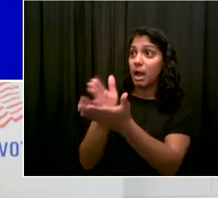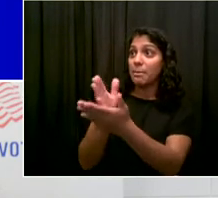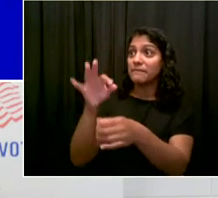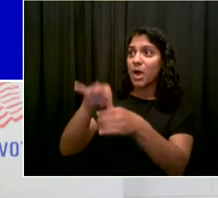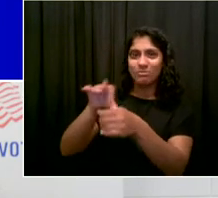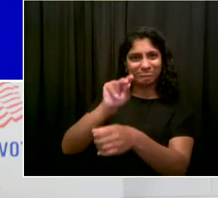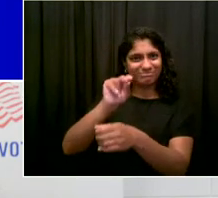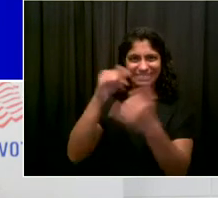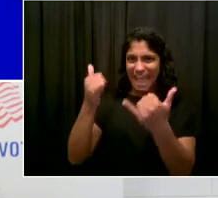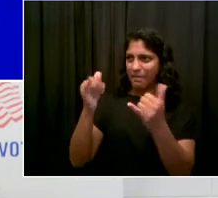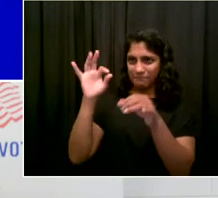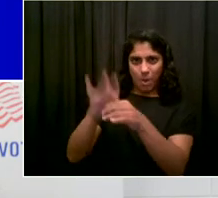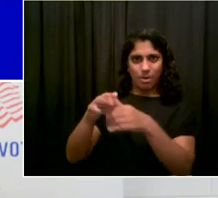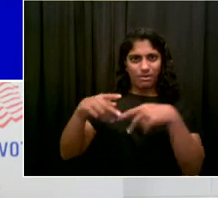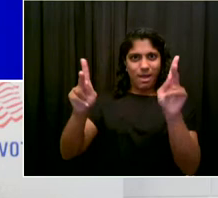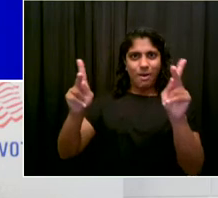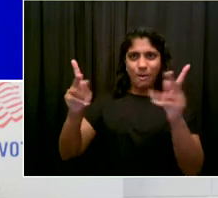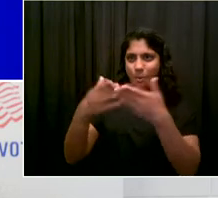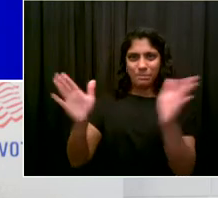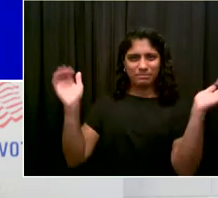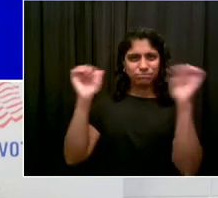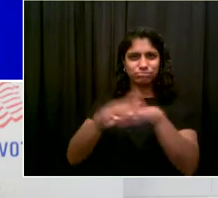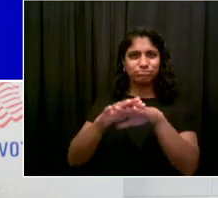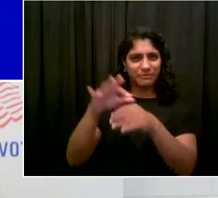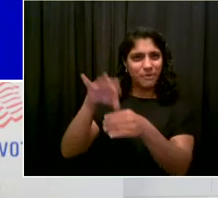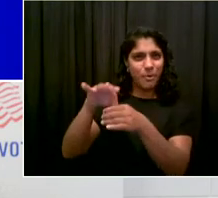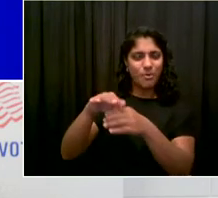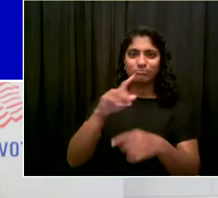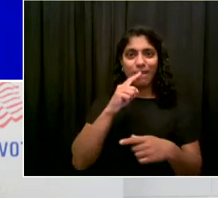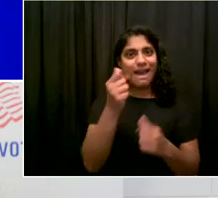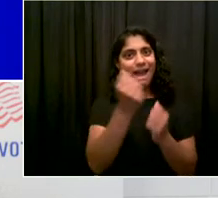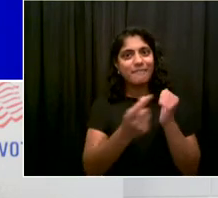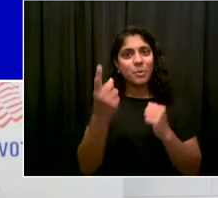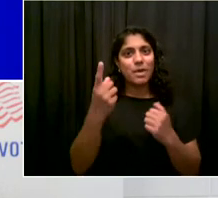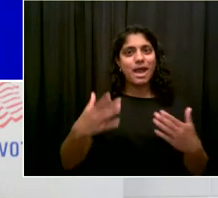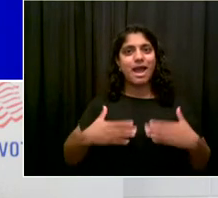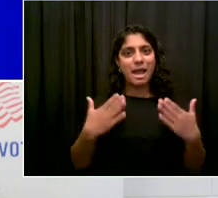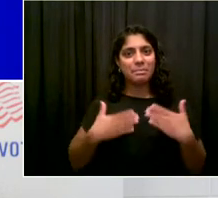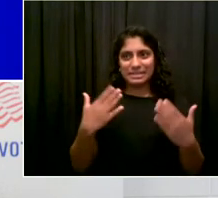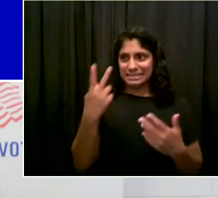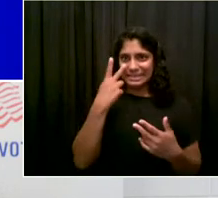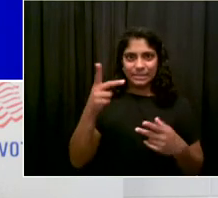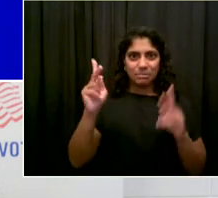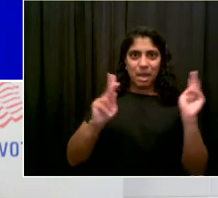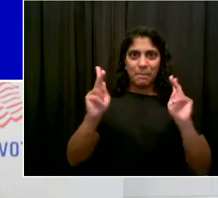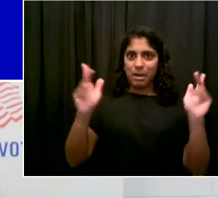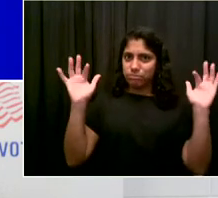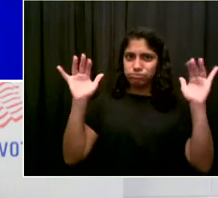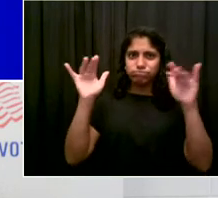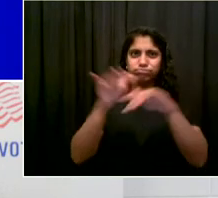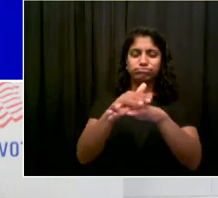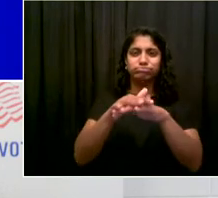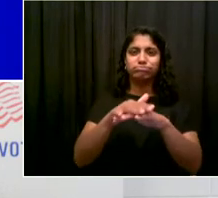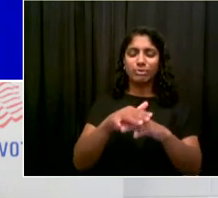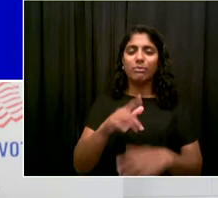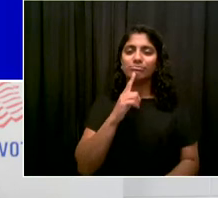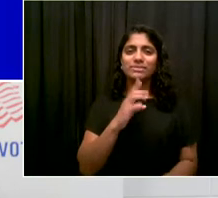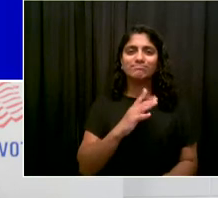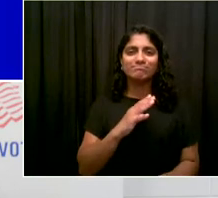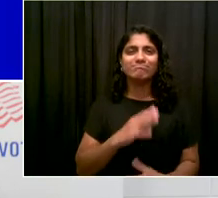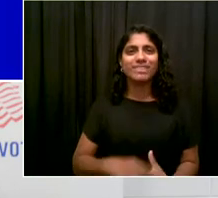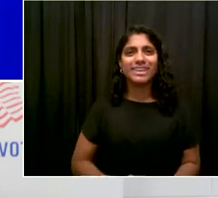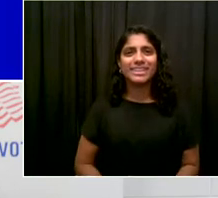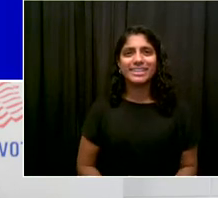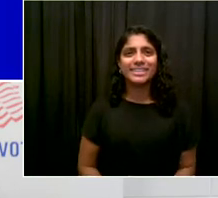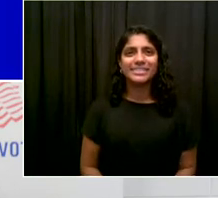know, given the fact that COVID was such a presence during this campaign. In fact, for so much of the campaign, candidates couldn't go out into communities